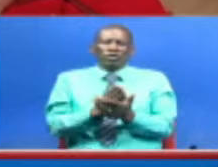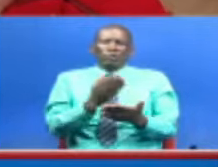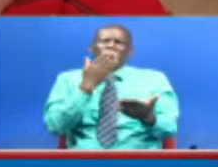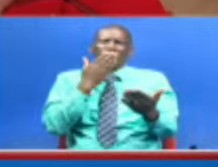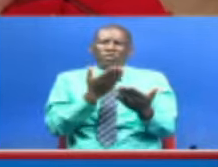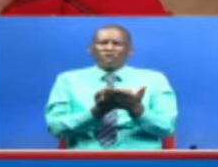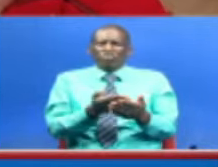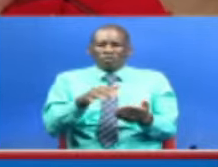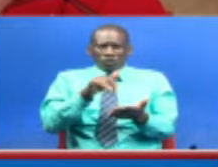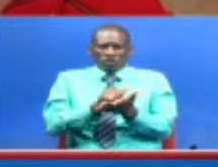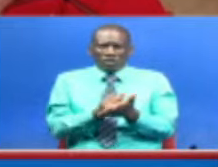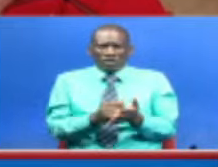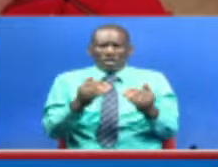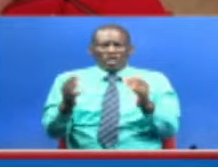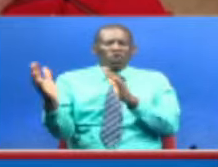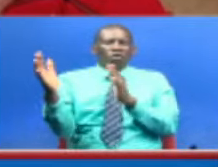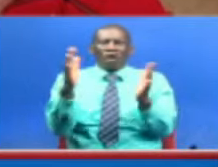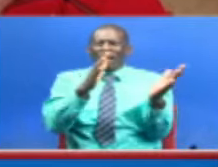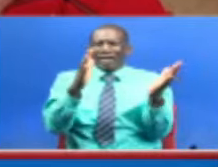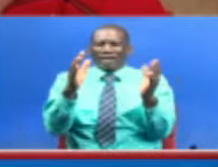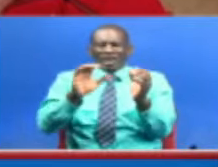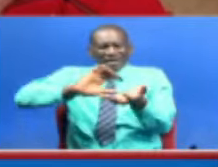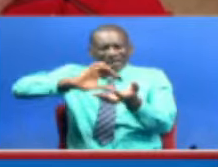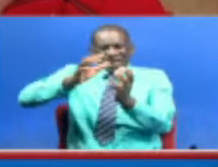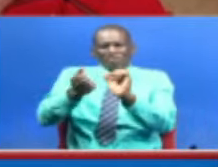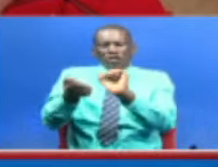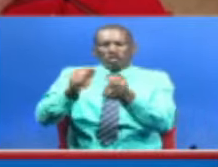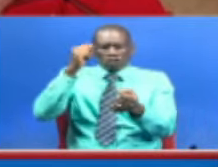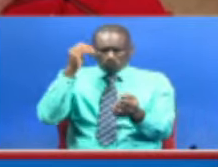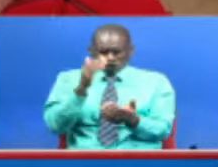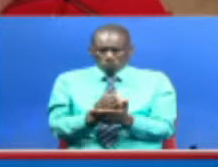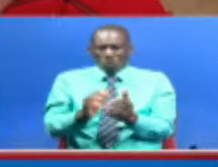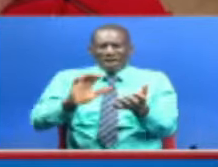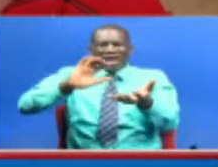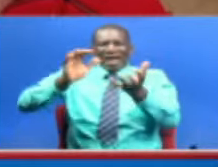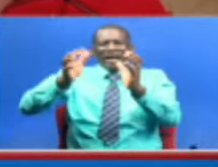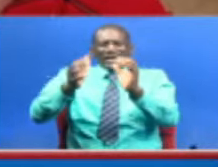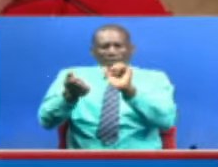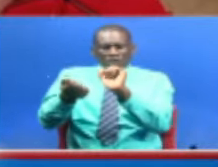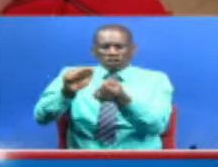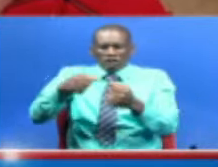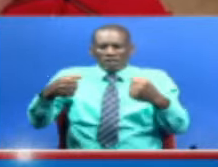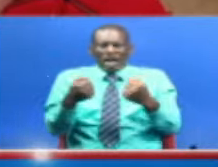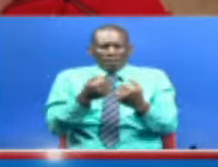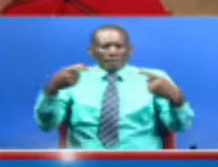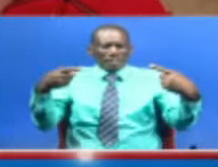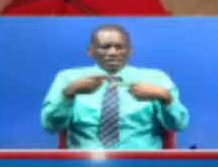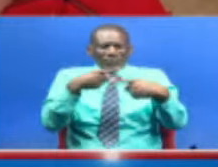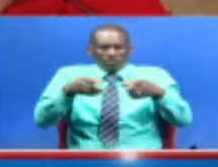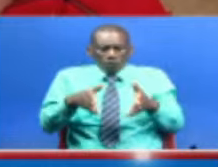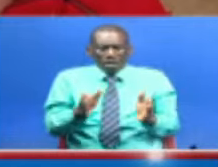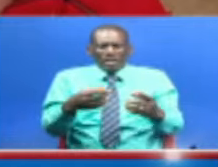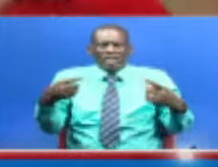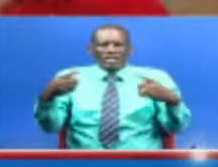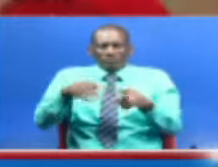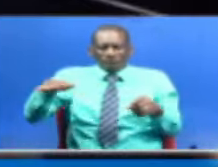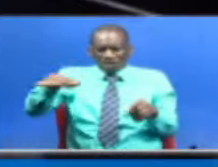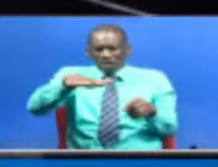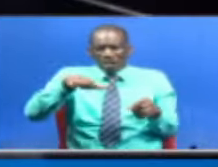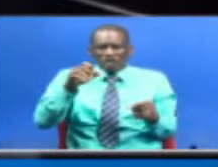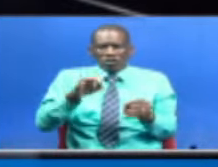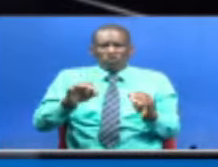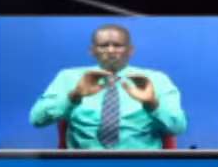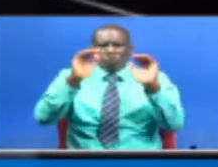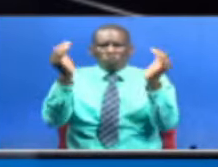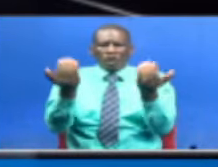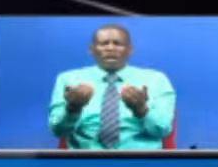Now, climate change is real. Climate change happens in different ways in different parts of the globe. And